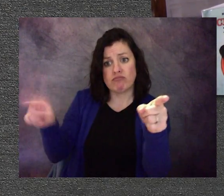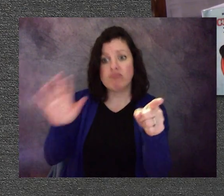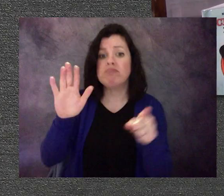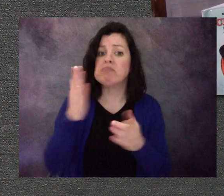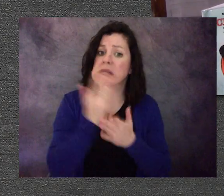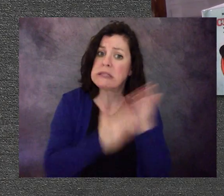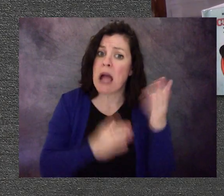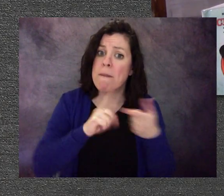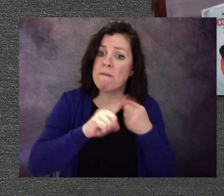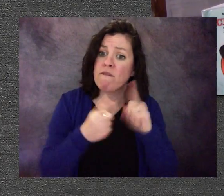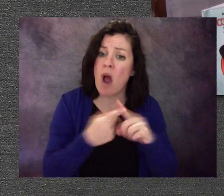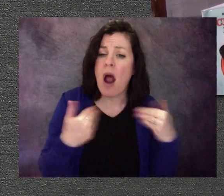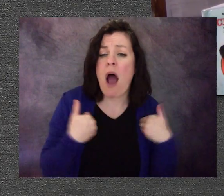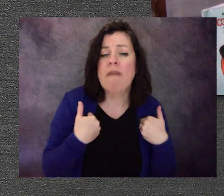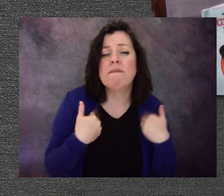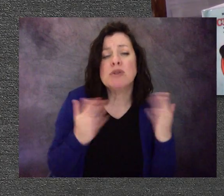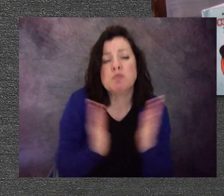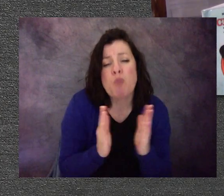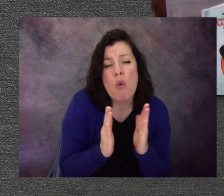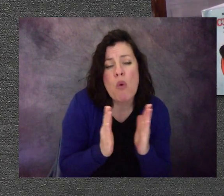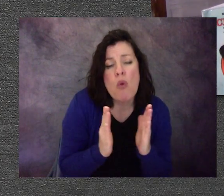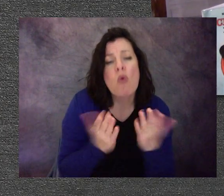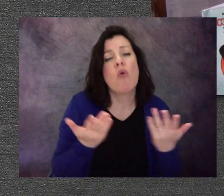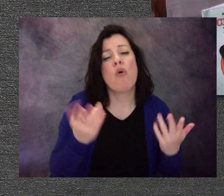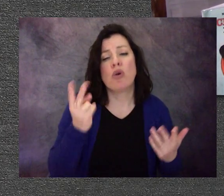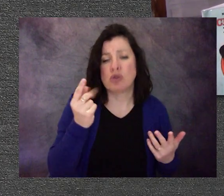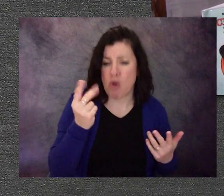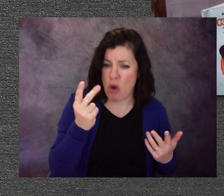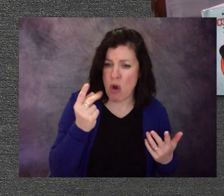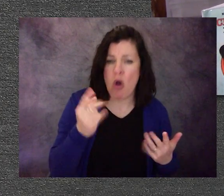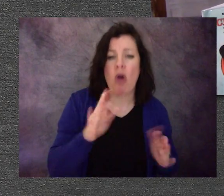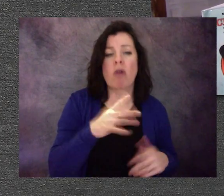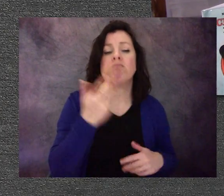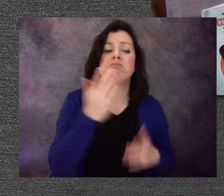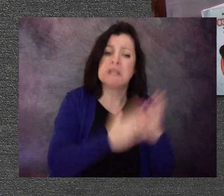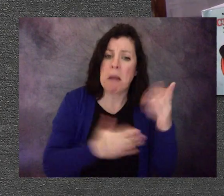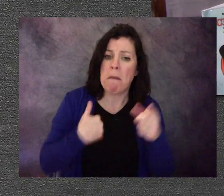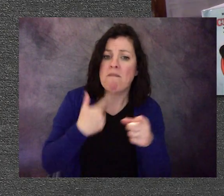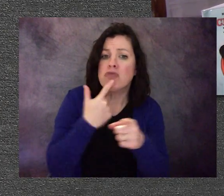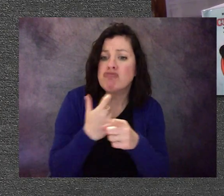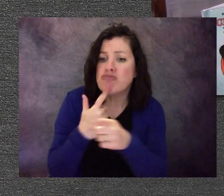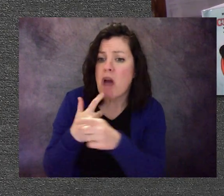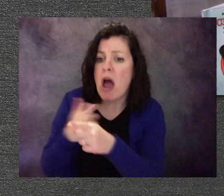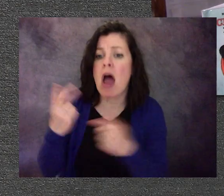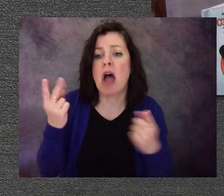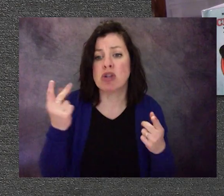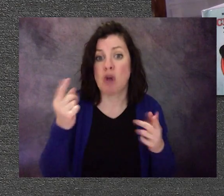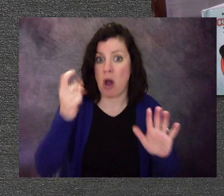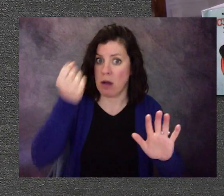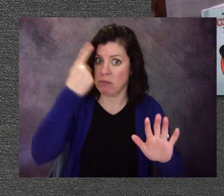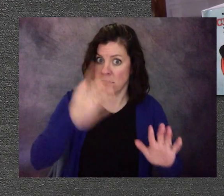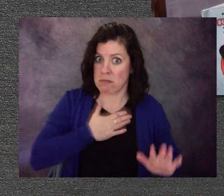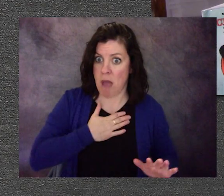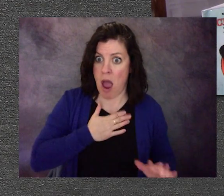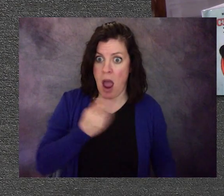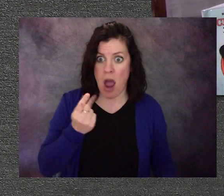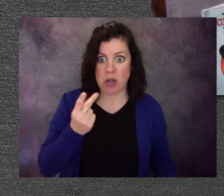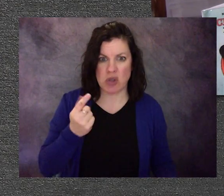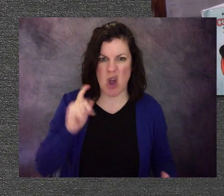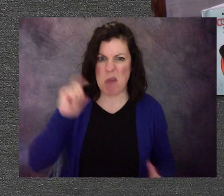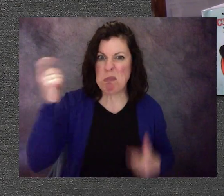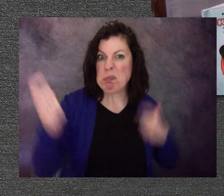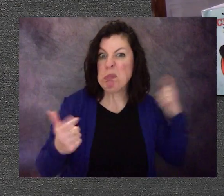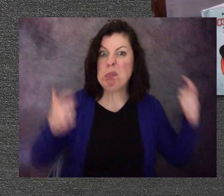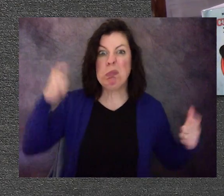Some are red dogs. But the biggest and reddest on our street